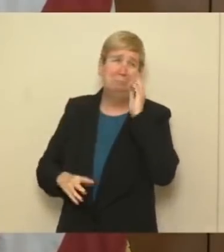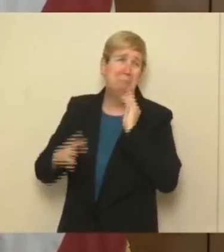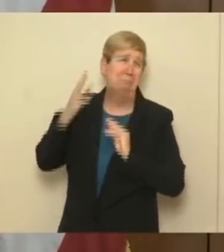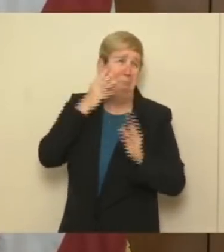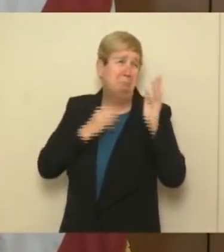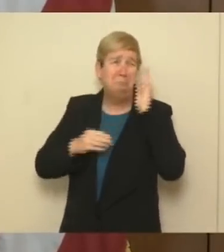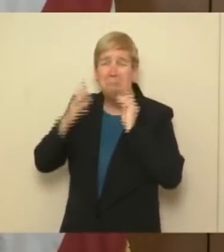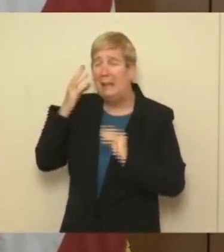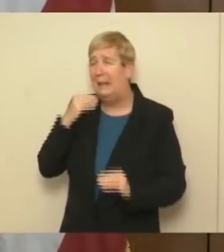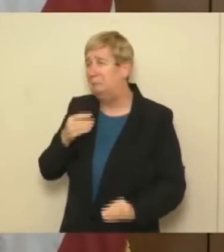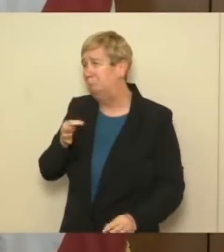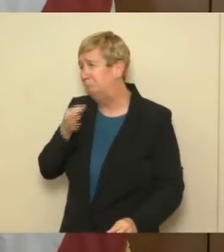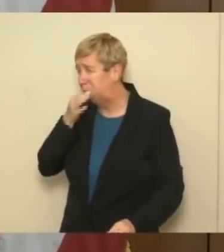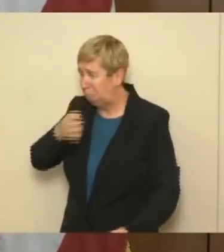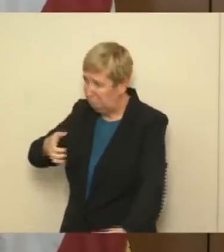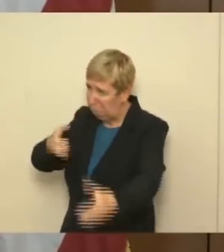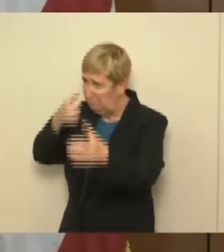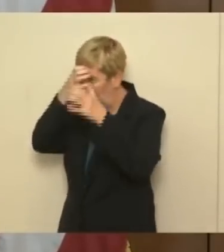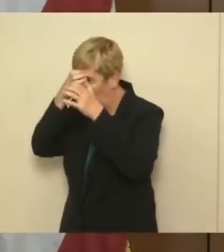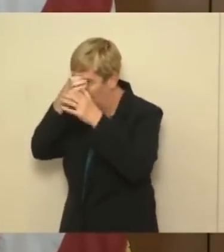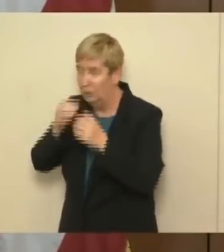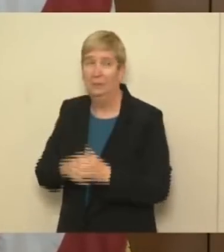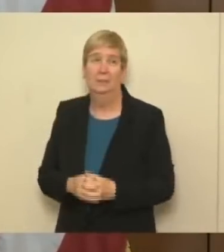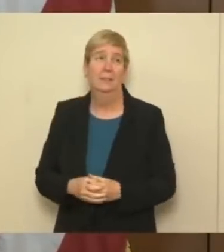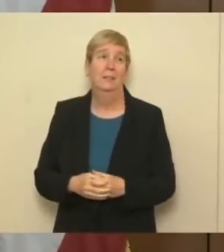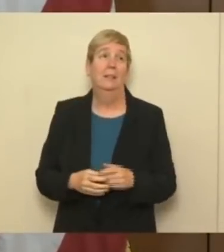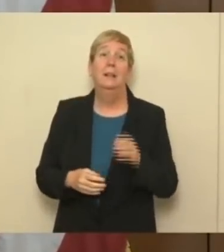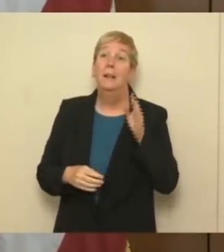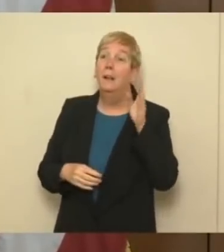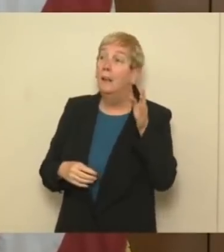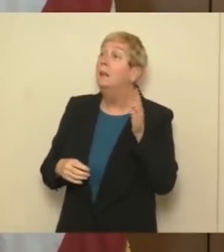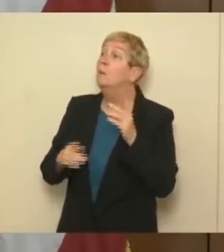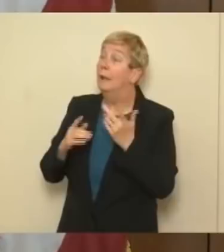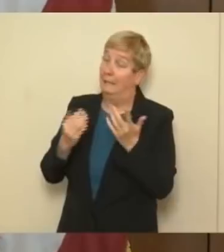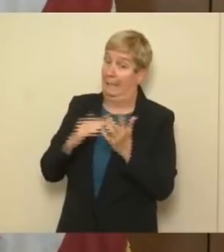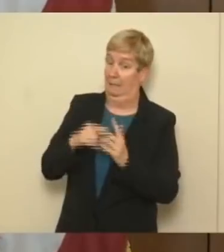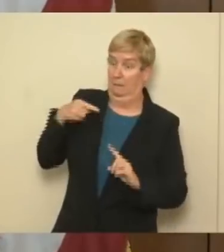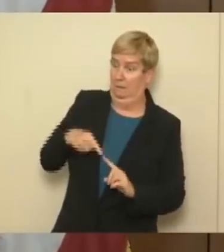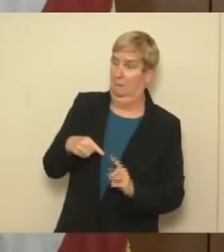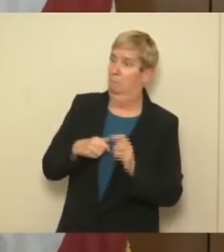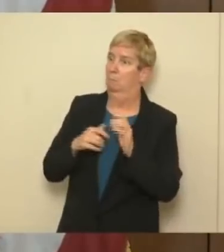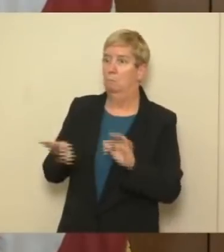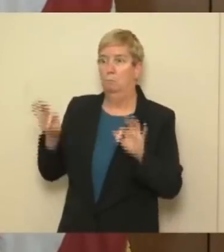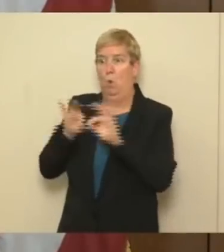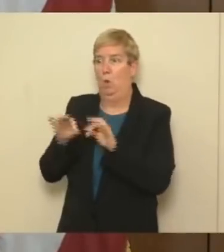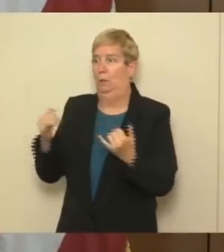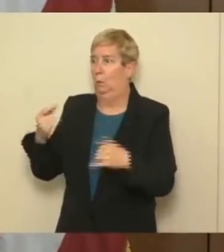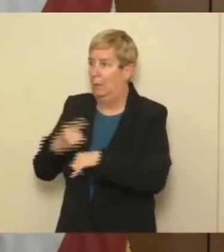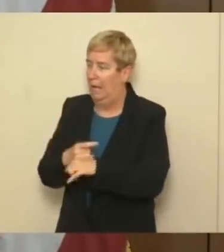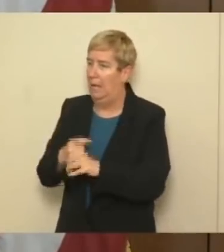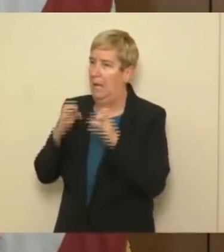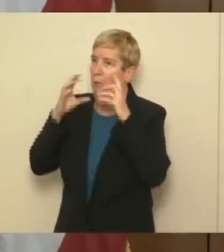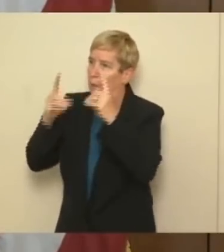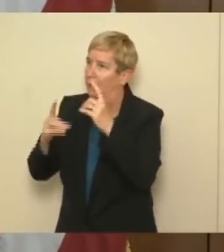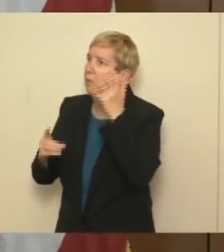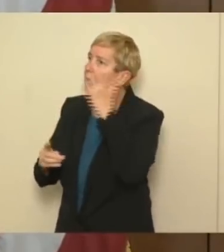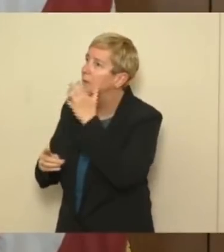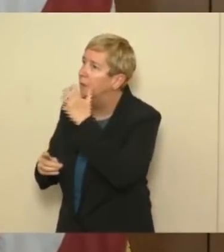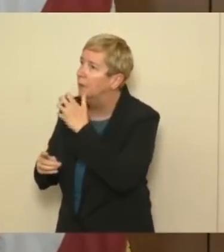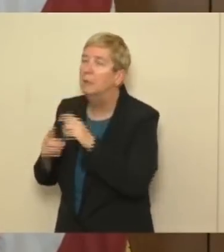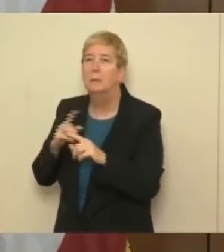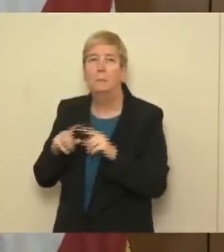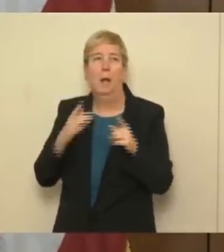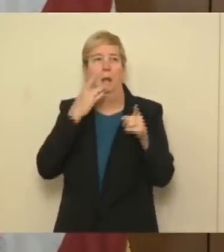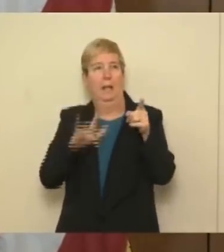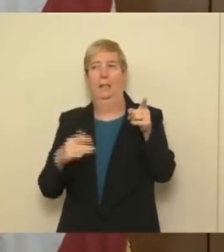more important to anybody in this room today that we get education right, except for parents, than it is to the Lieutenant Governor, who's been